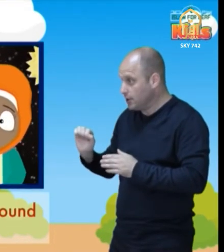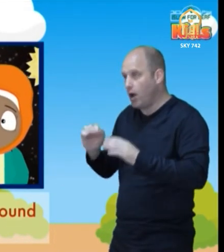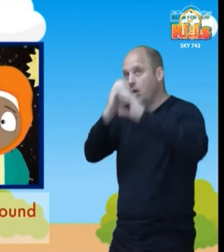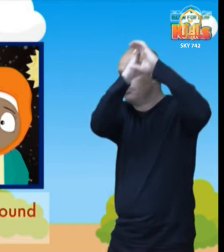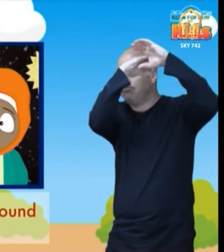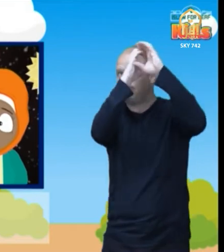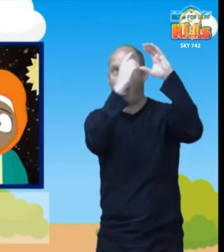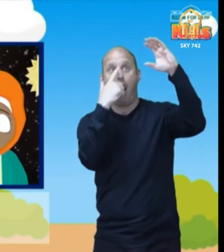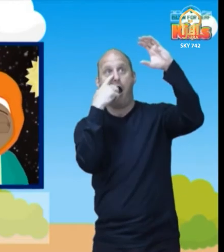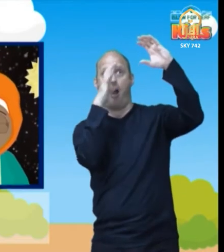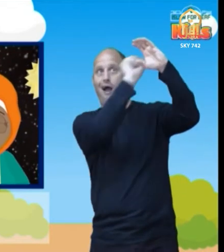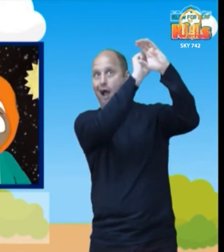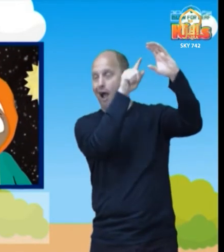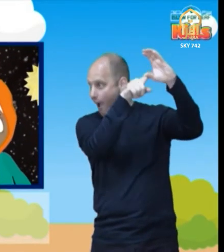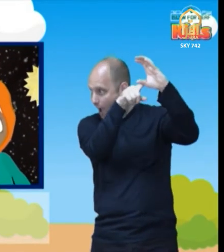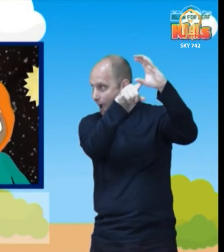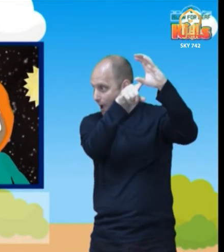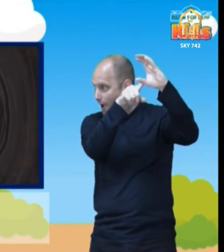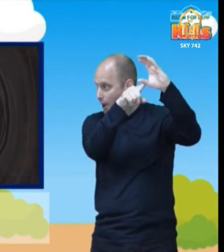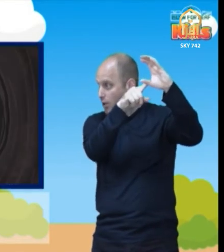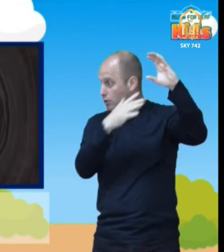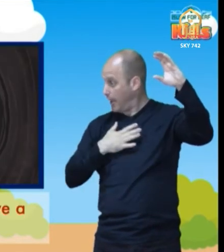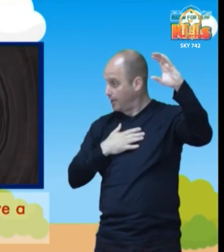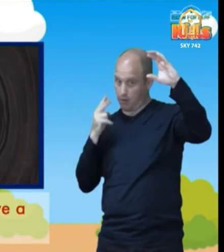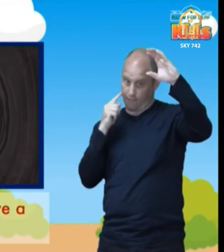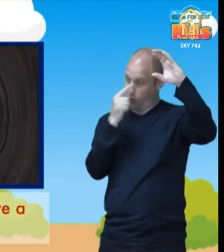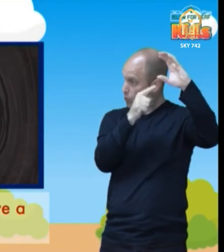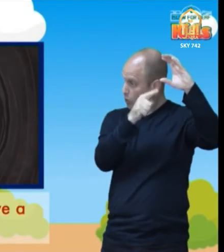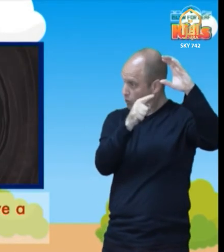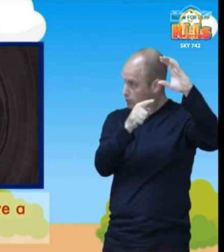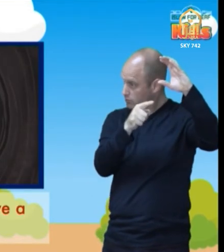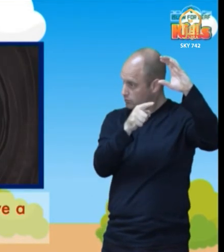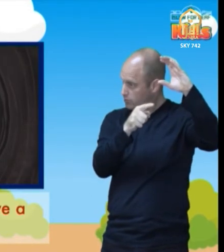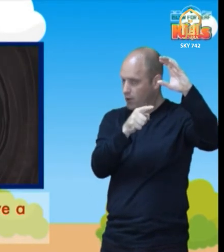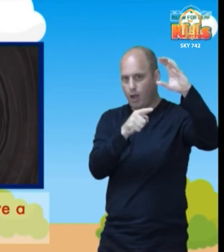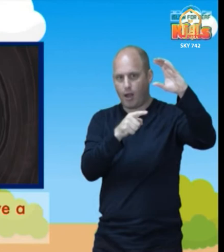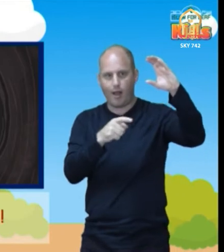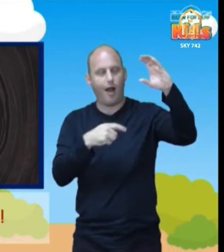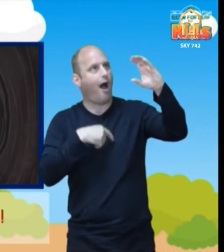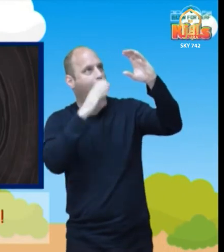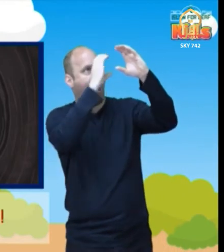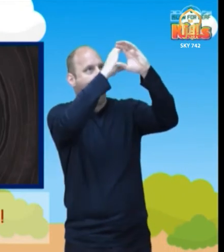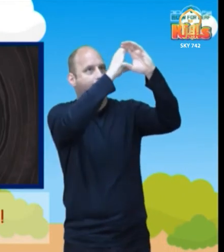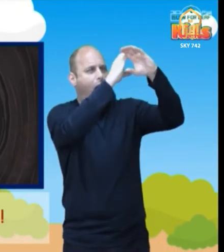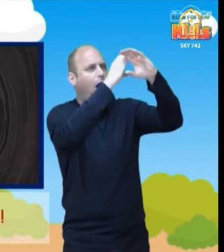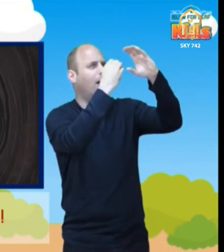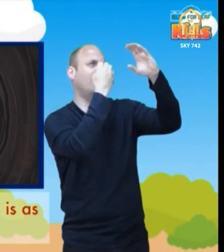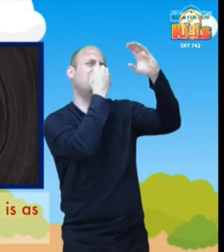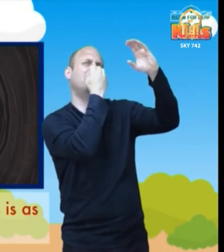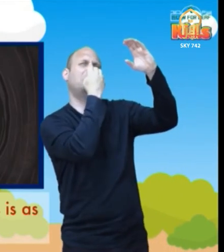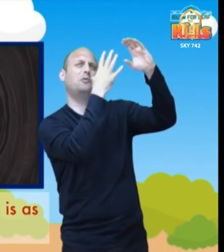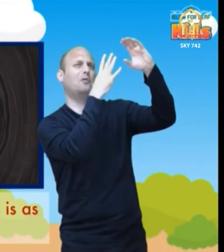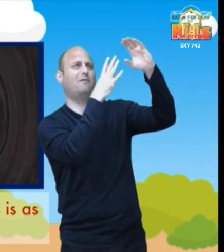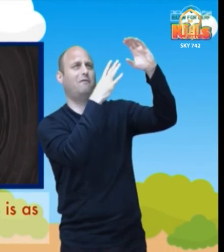I've found it. Yup, Mars! Would you like to have a look? Yes, please, Sun Man.